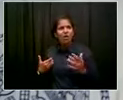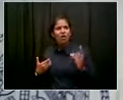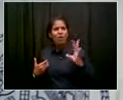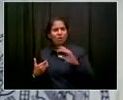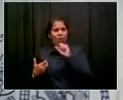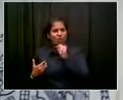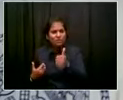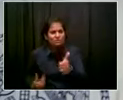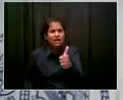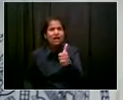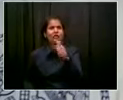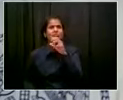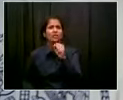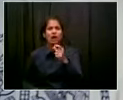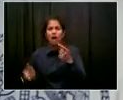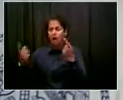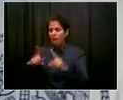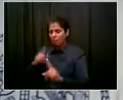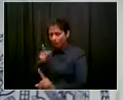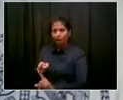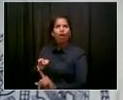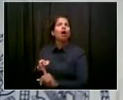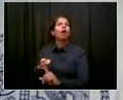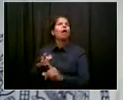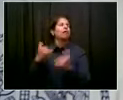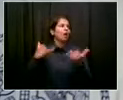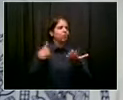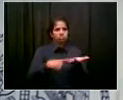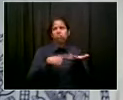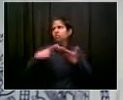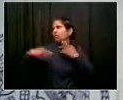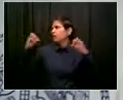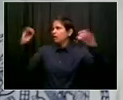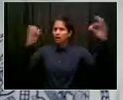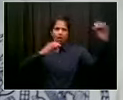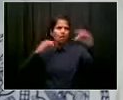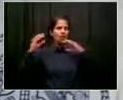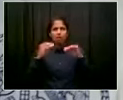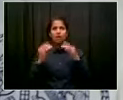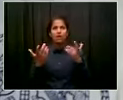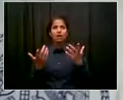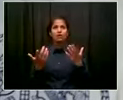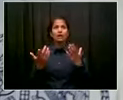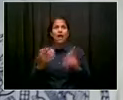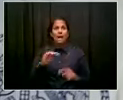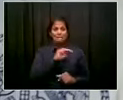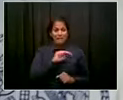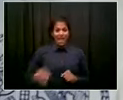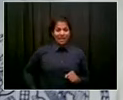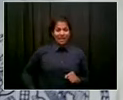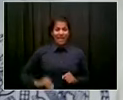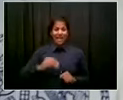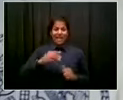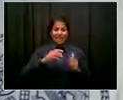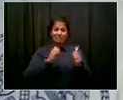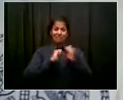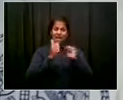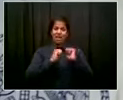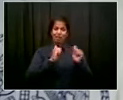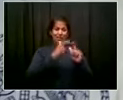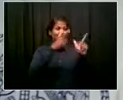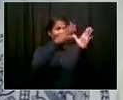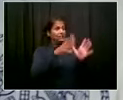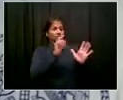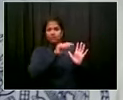katherine garcia saying there's something broken in our political system when public safety has become more about ideology than about